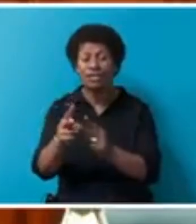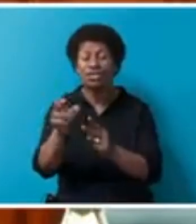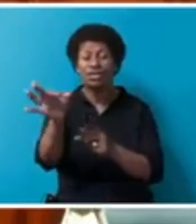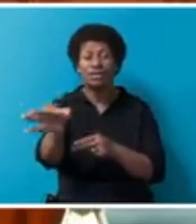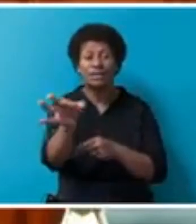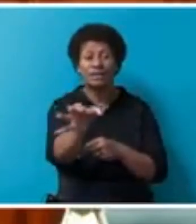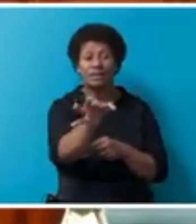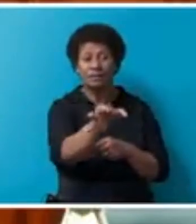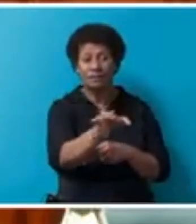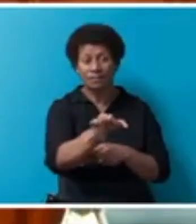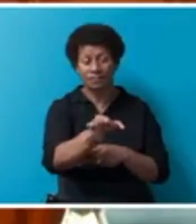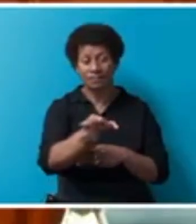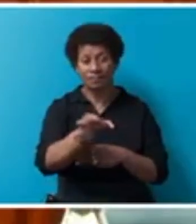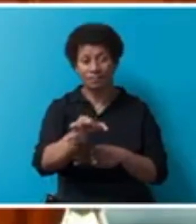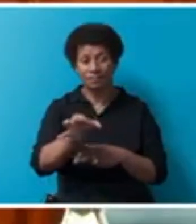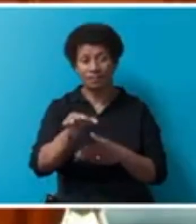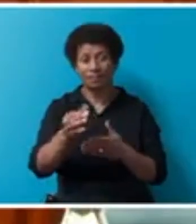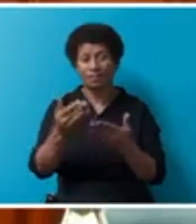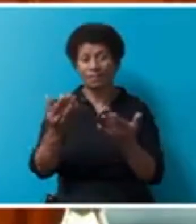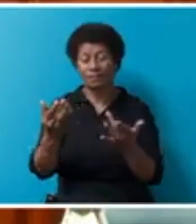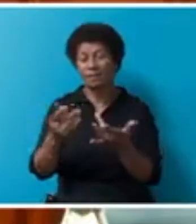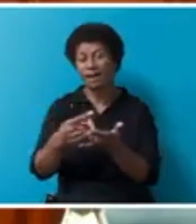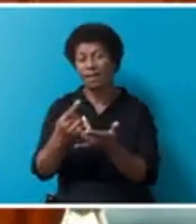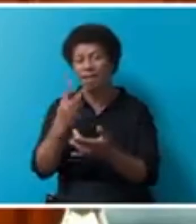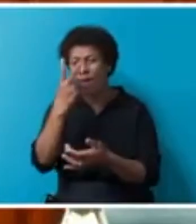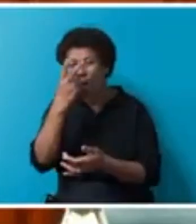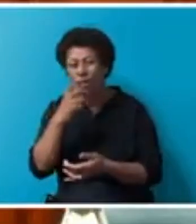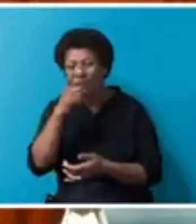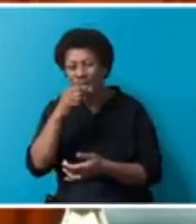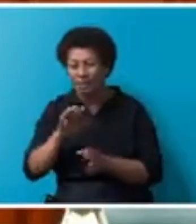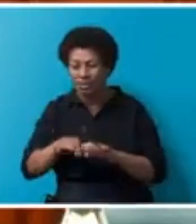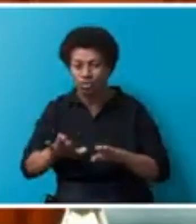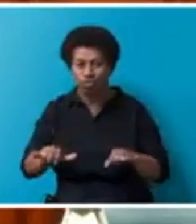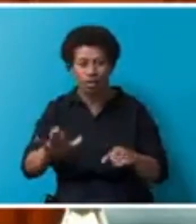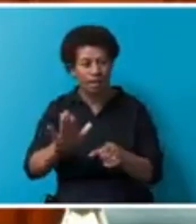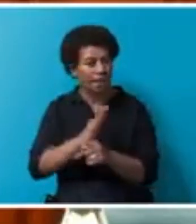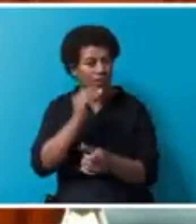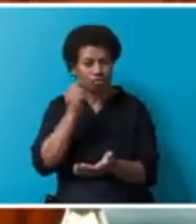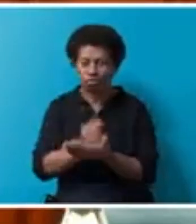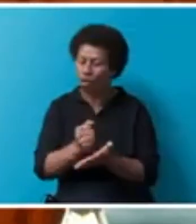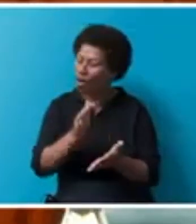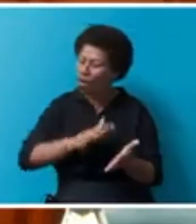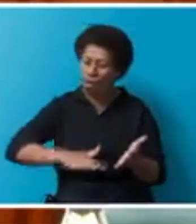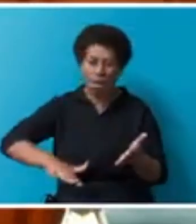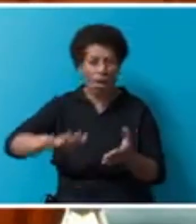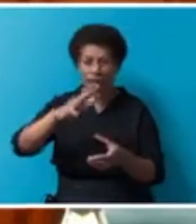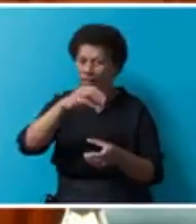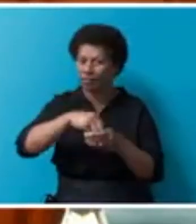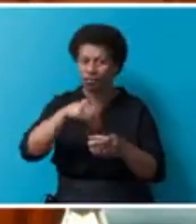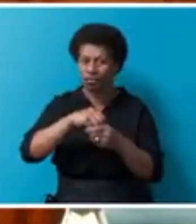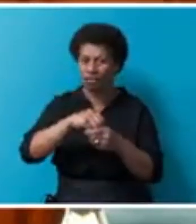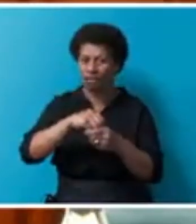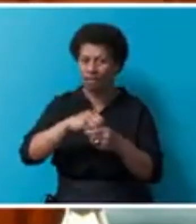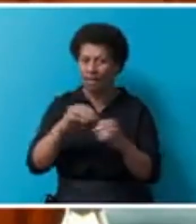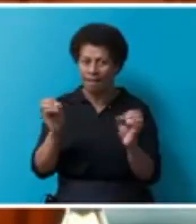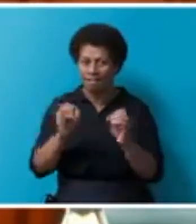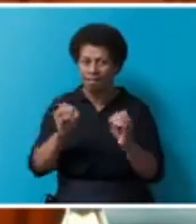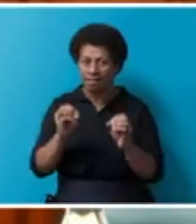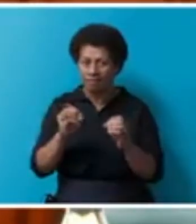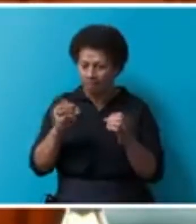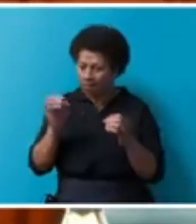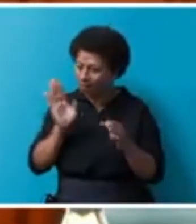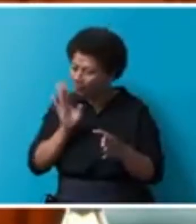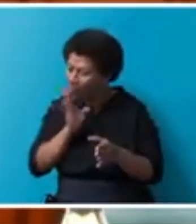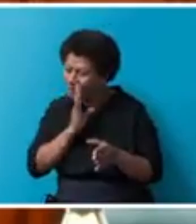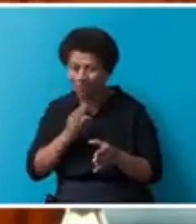from the elderly to our children, this budget ensures that no one is forgotten or invisible. The VAT